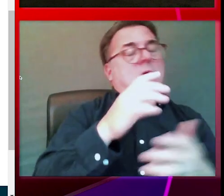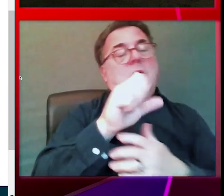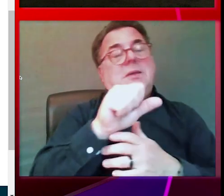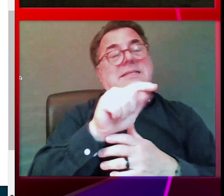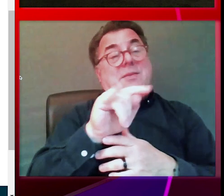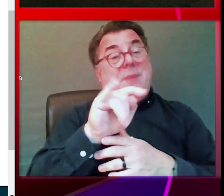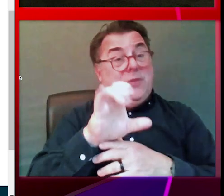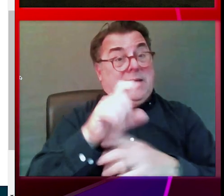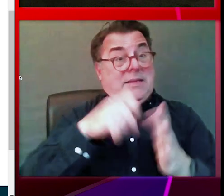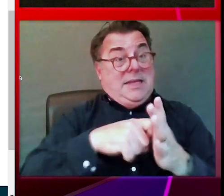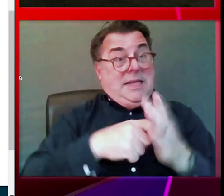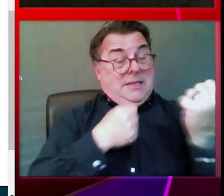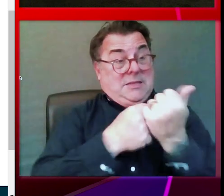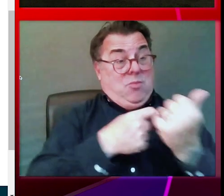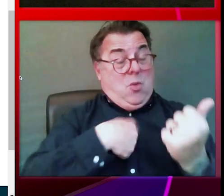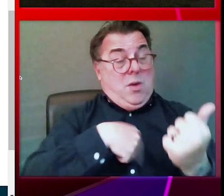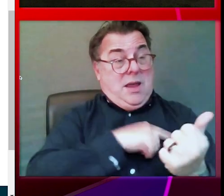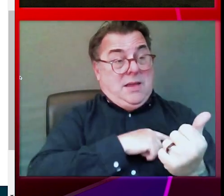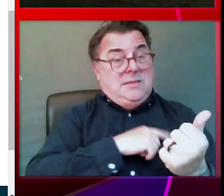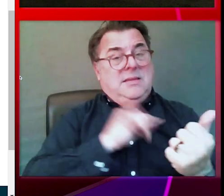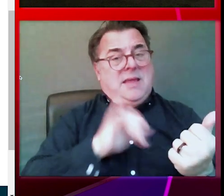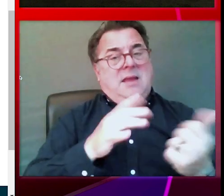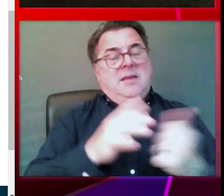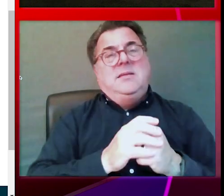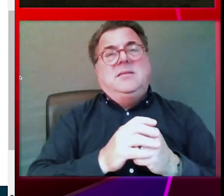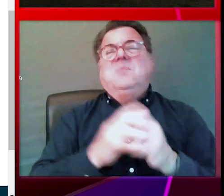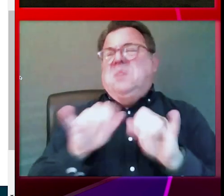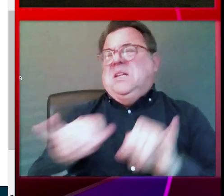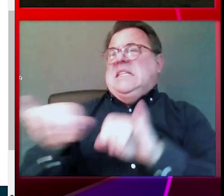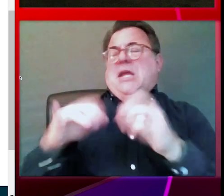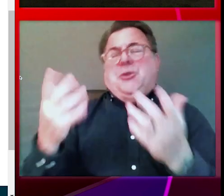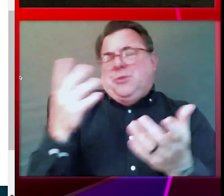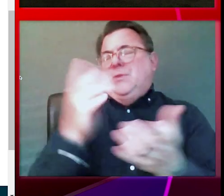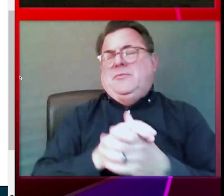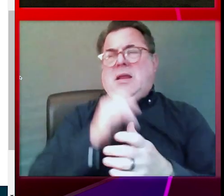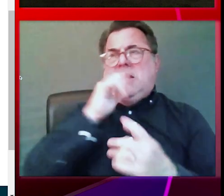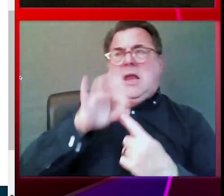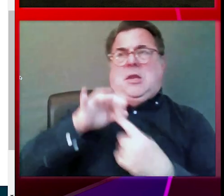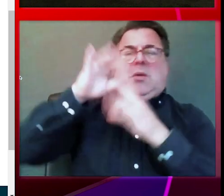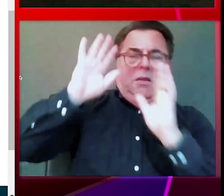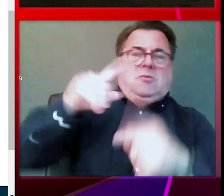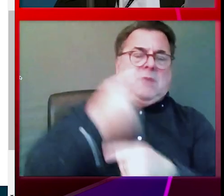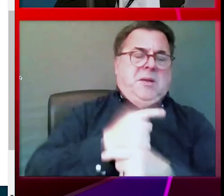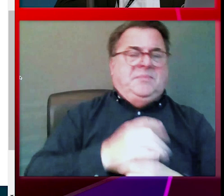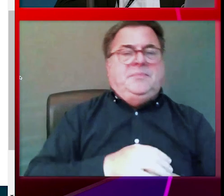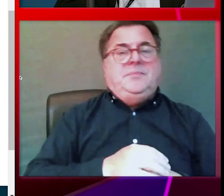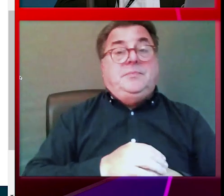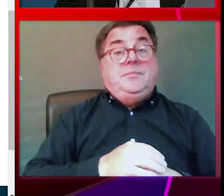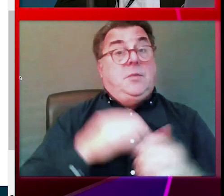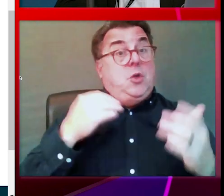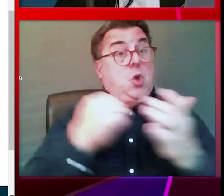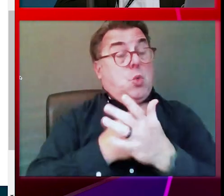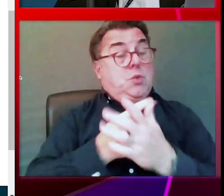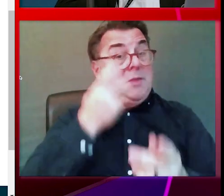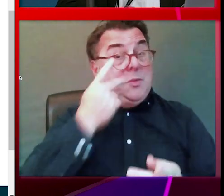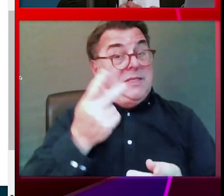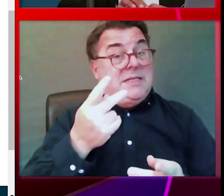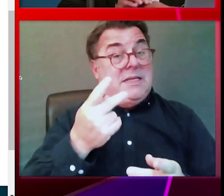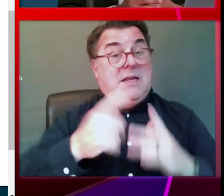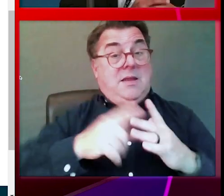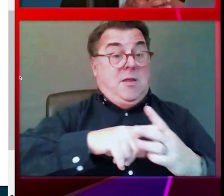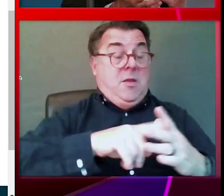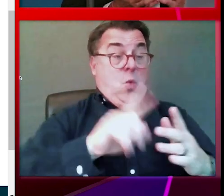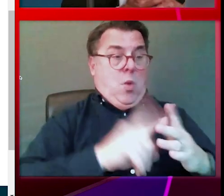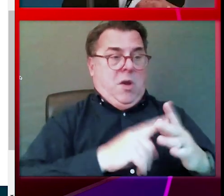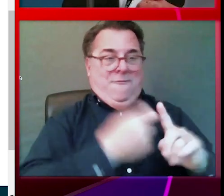is AES256. Okay. Yeah. Very standard. Standard, yeah. The new thing that you're going to see is the origin of the key itself.